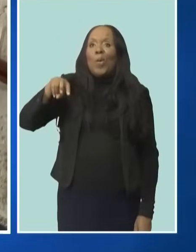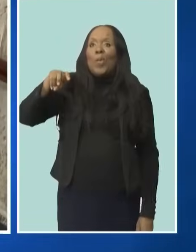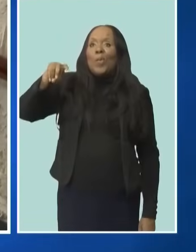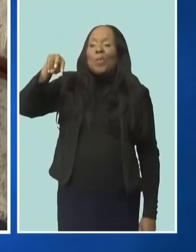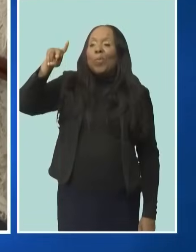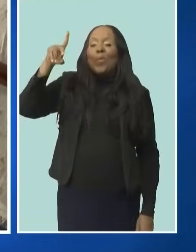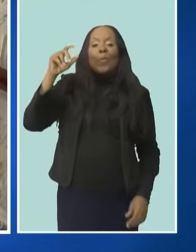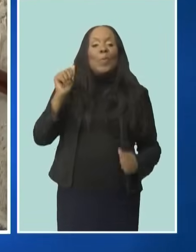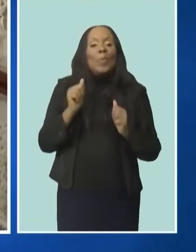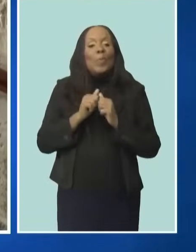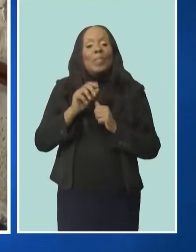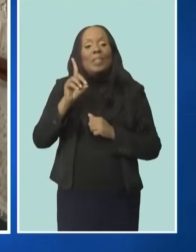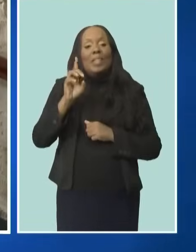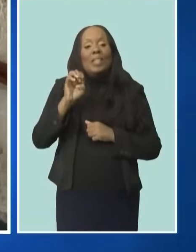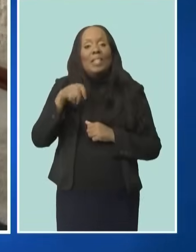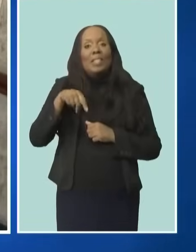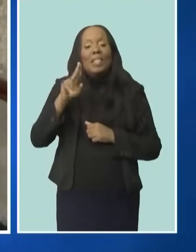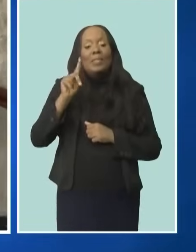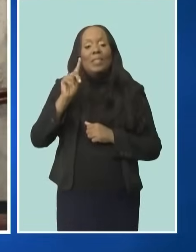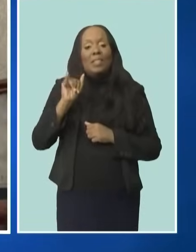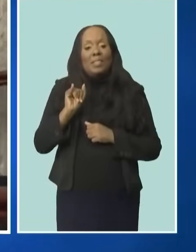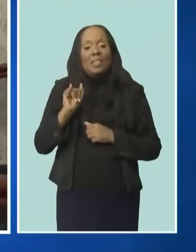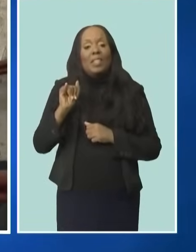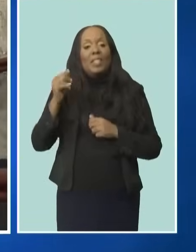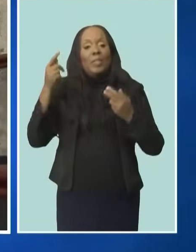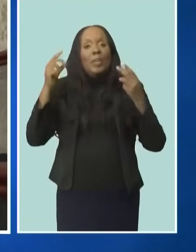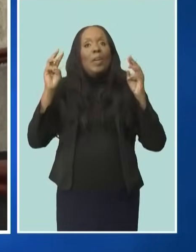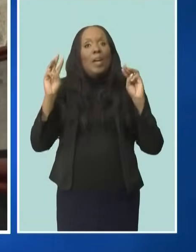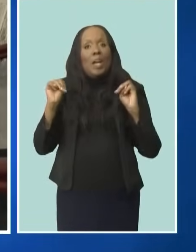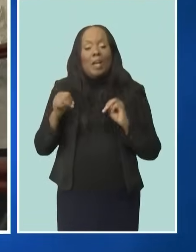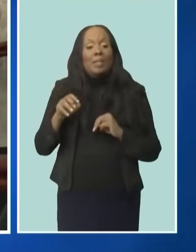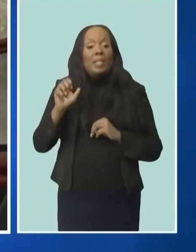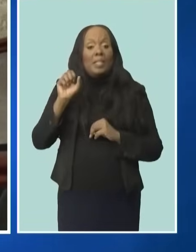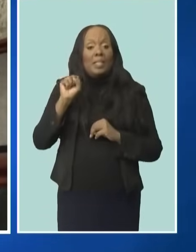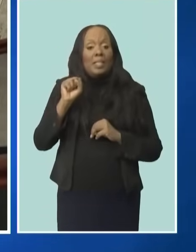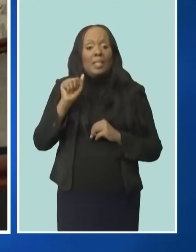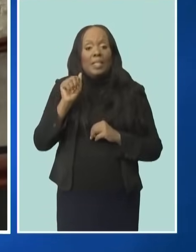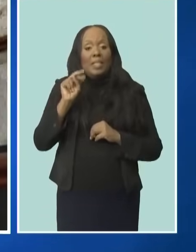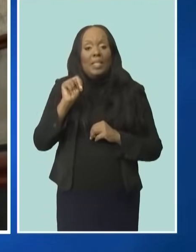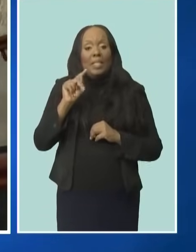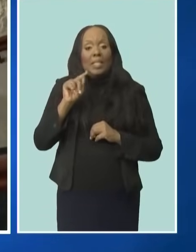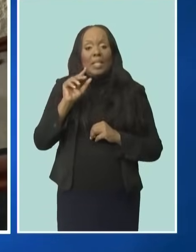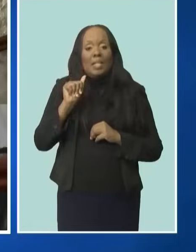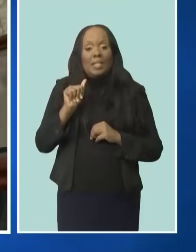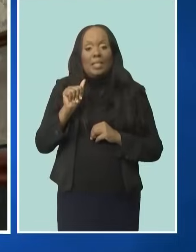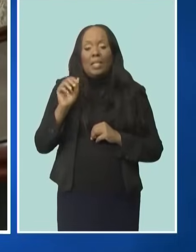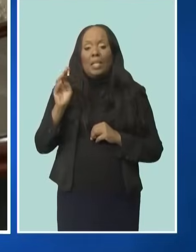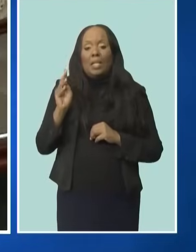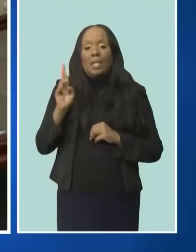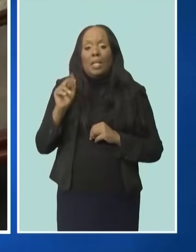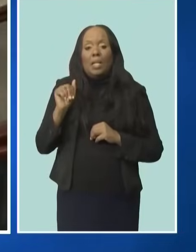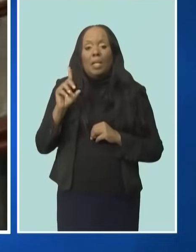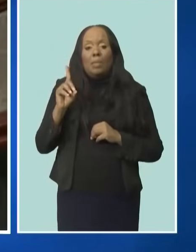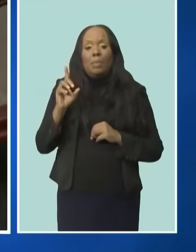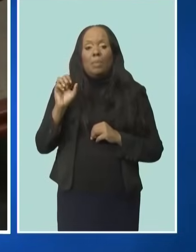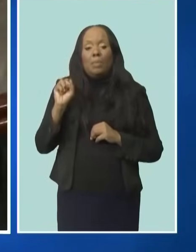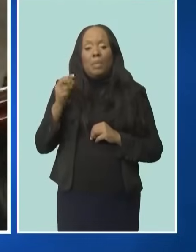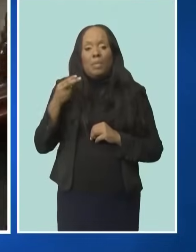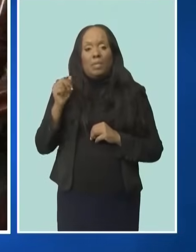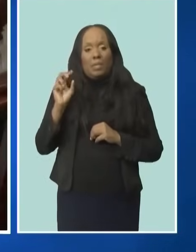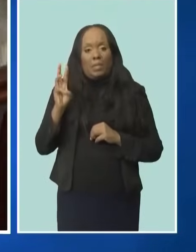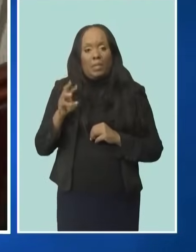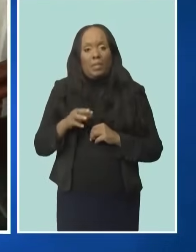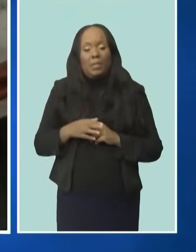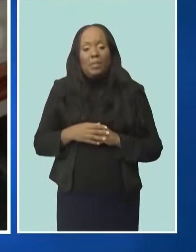the company of Deputy Prime Minister and Minister of Transport and Works and Leader of Government Business in the House of Assembly,